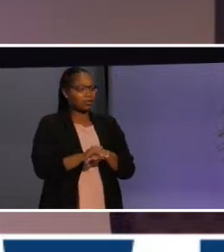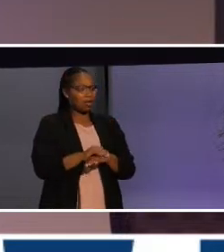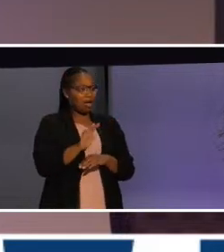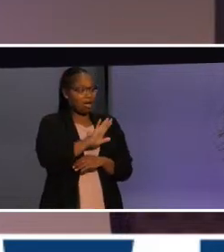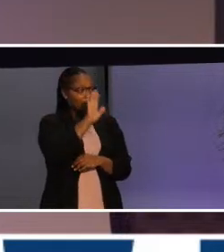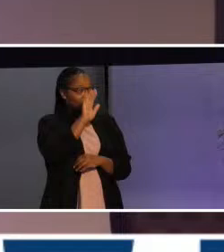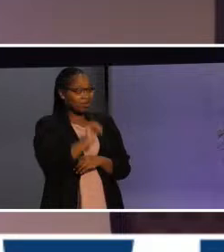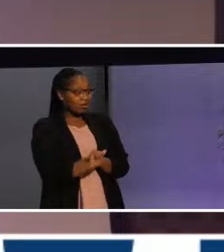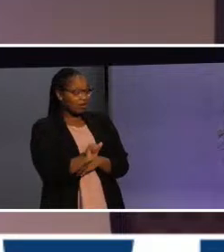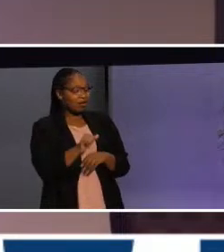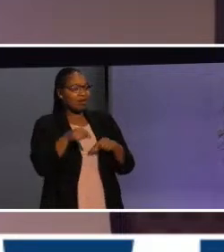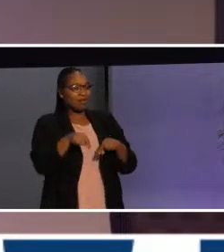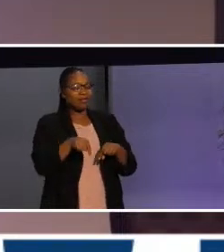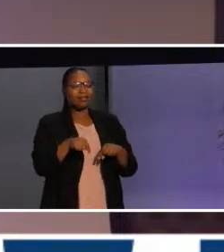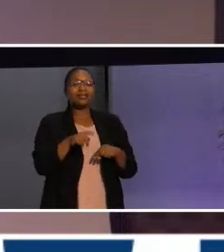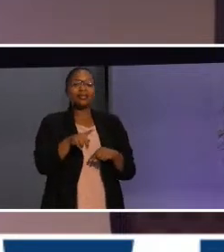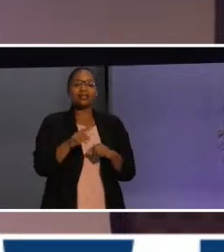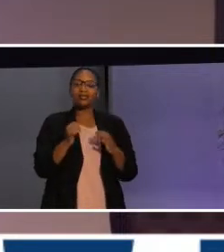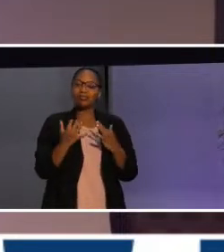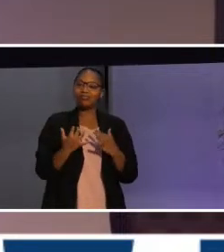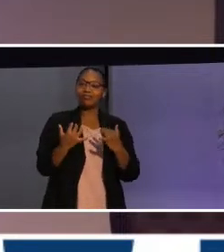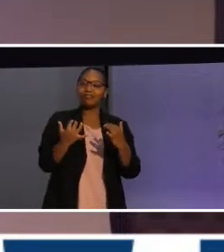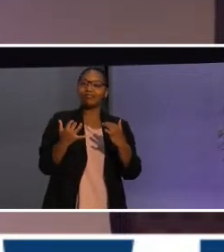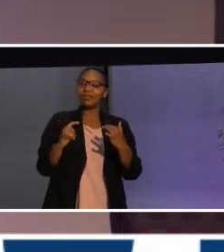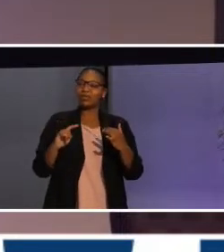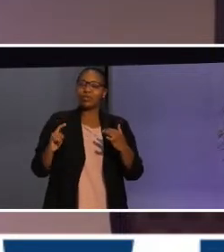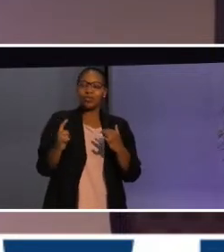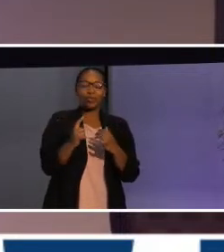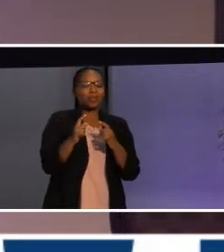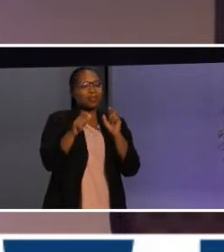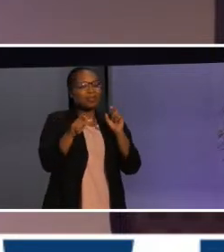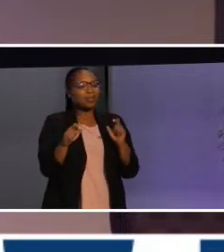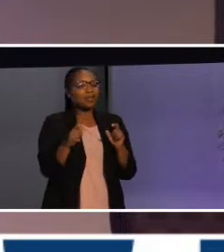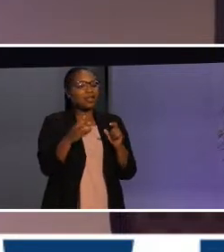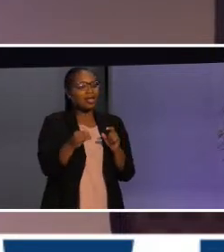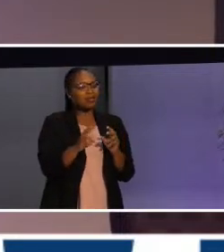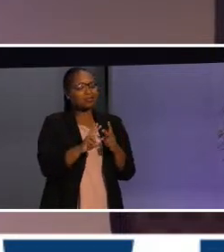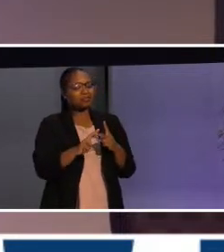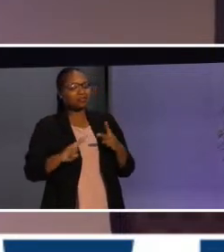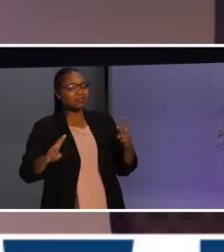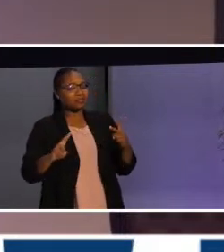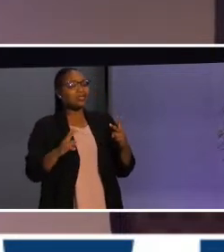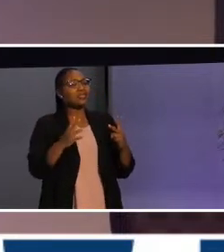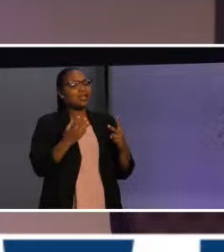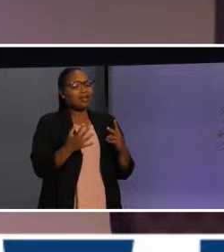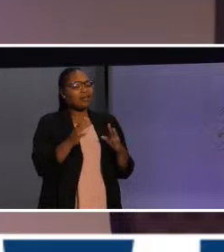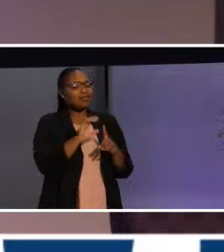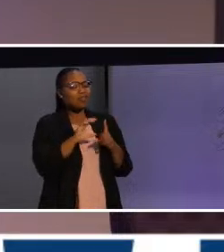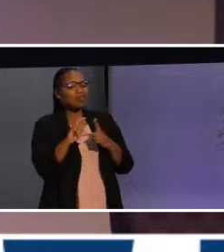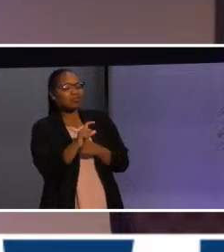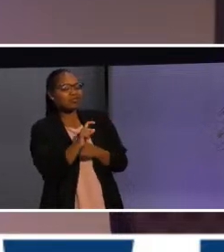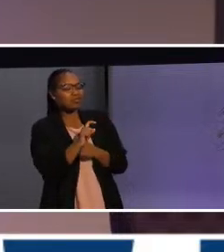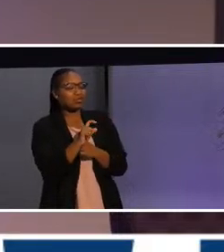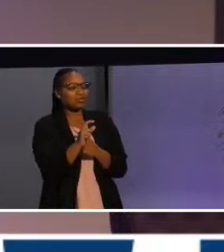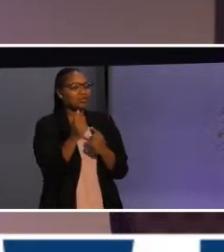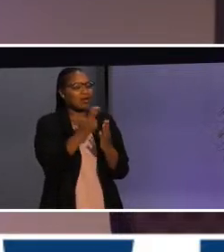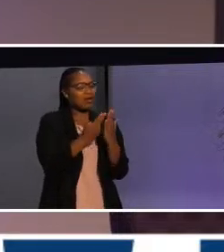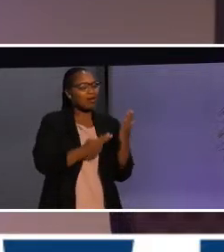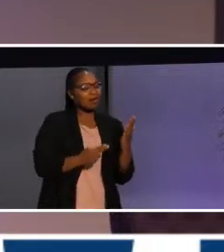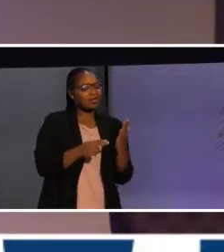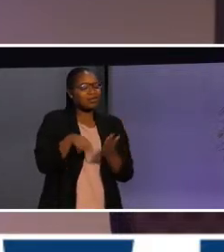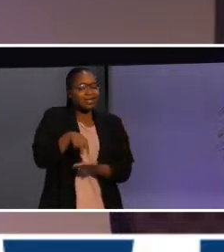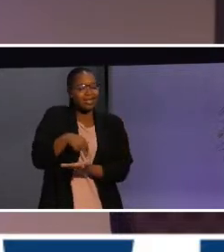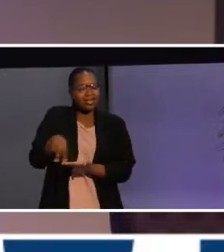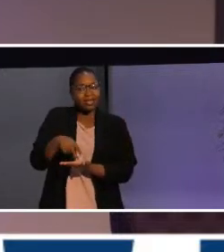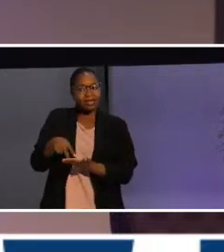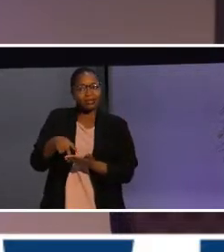and theaters, where African art and dance have taken first steps before making huge impact